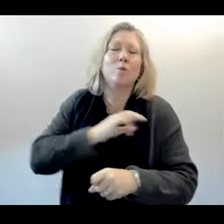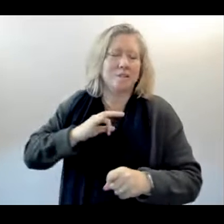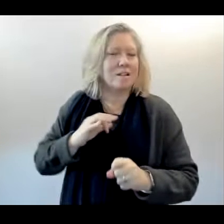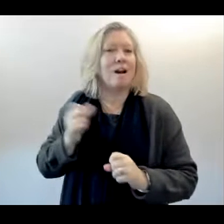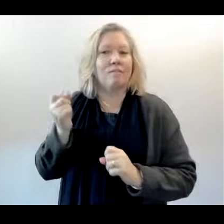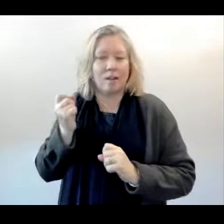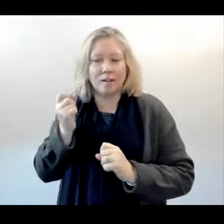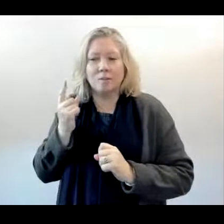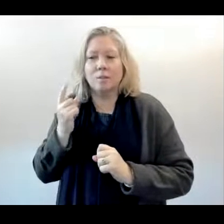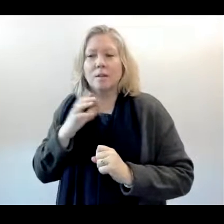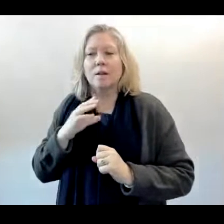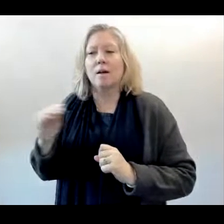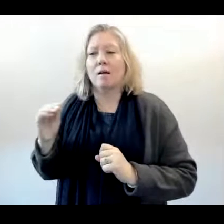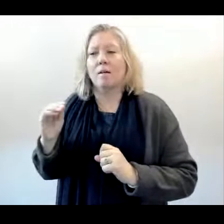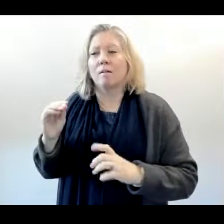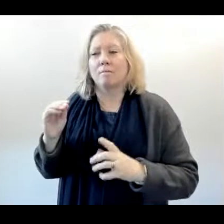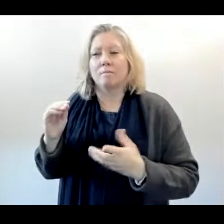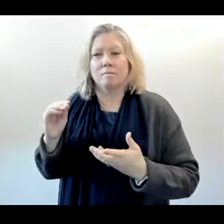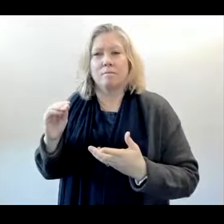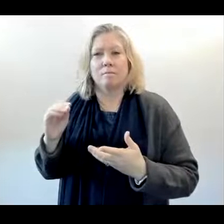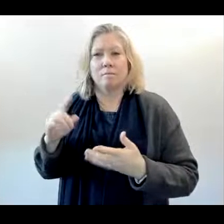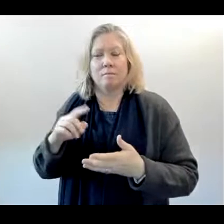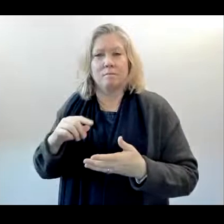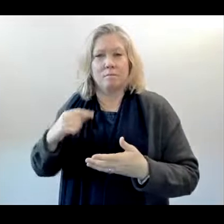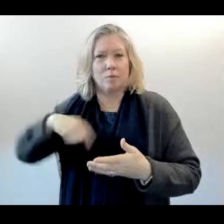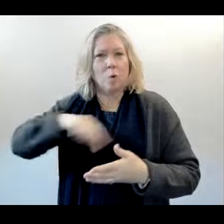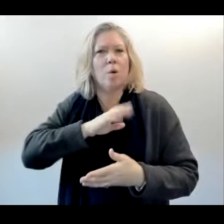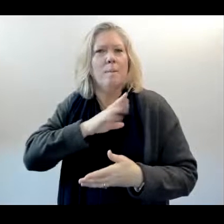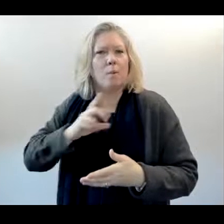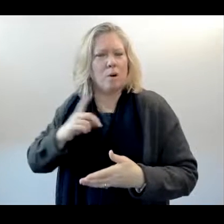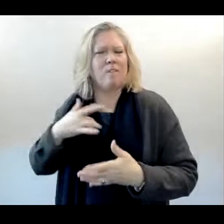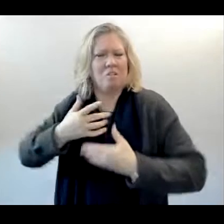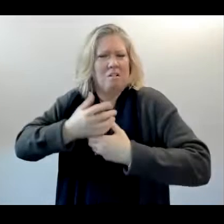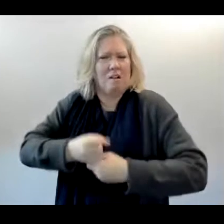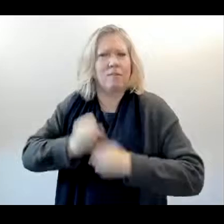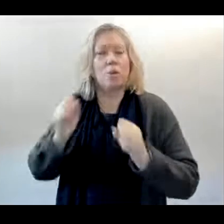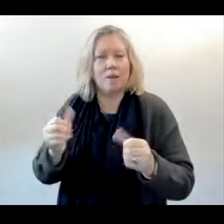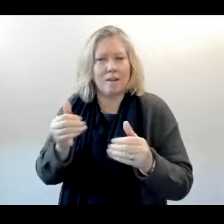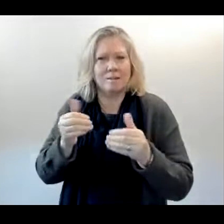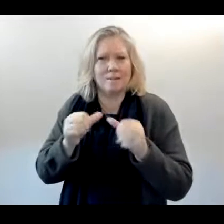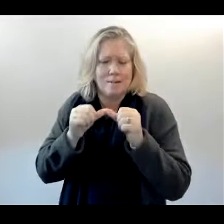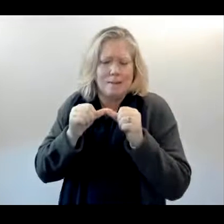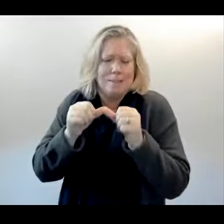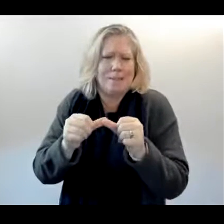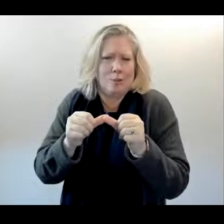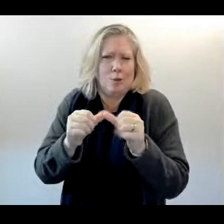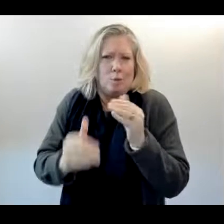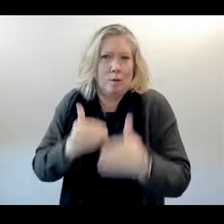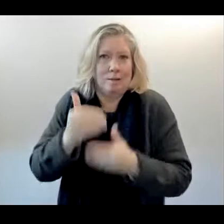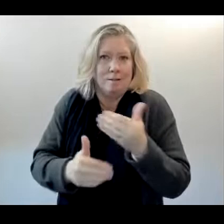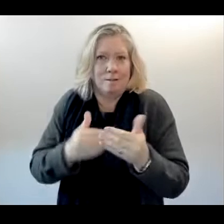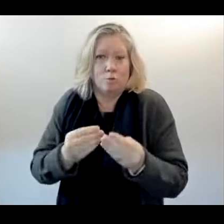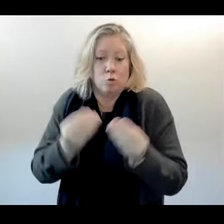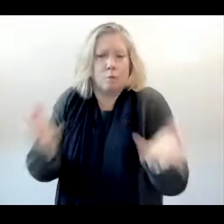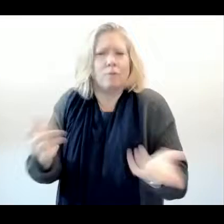knowledge that gives us as a board the absolute confidence that we'll be able to move on and continue to deliver for the people of Pittsburgh without missing a beat